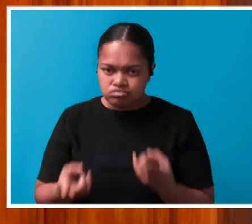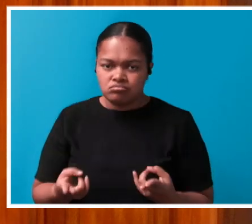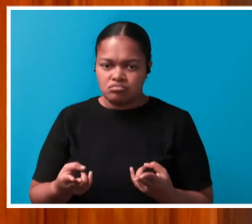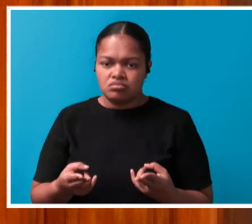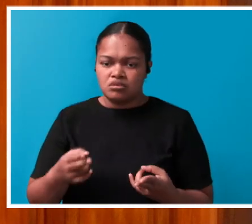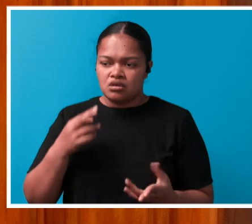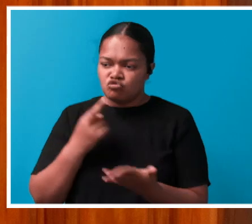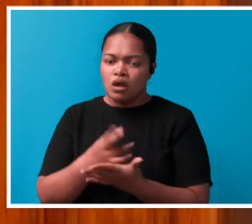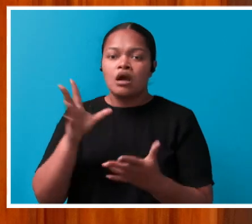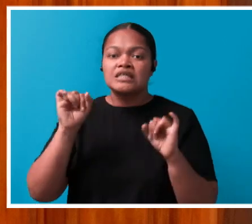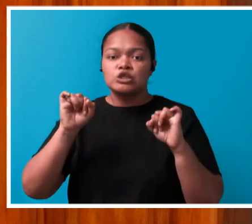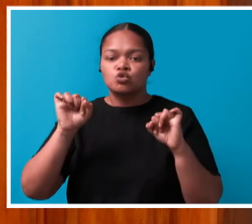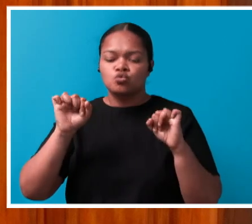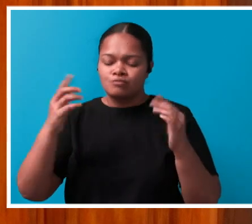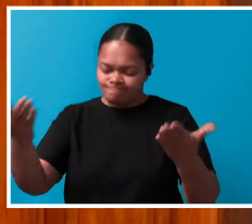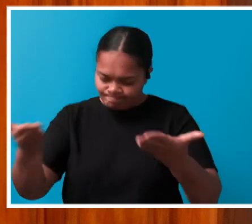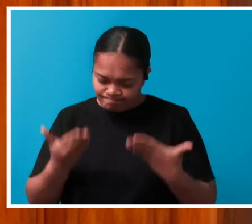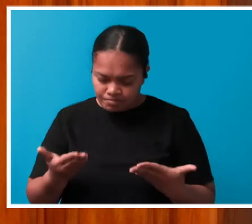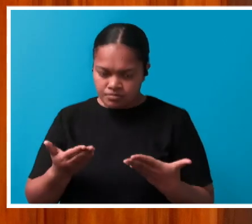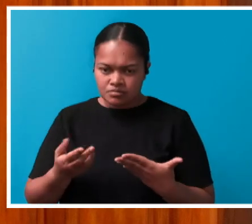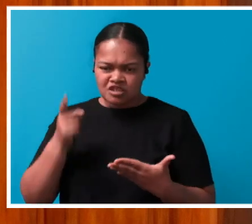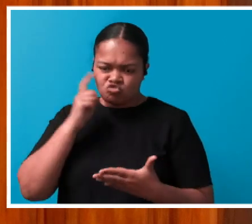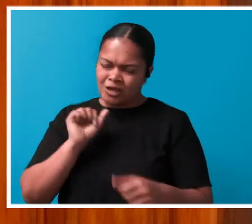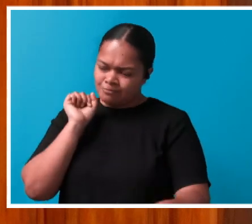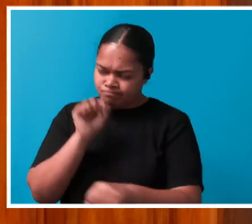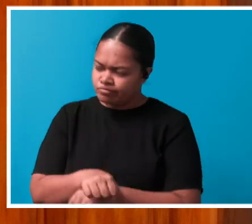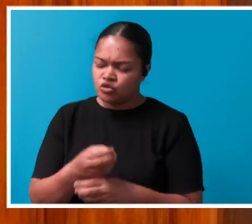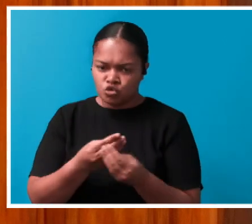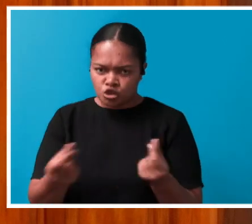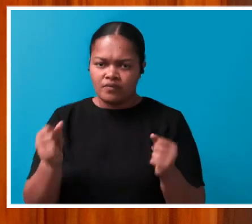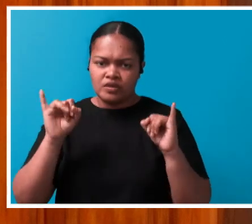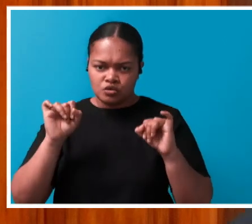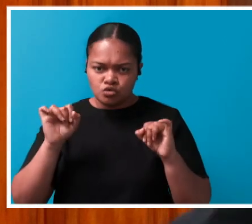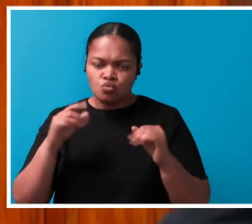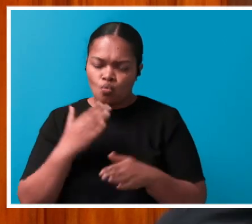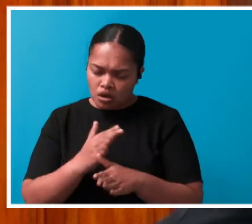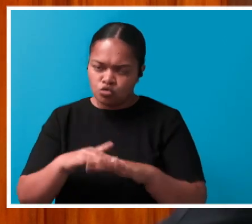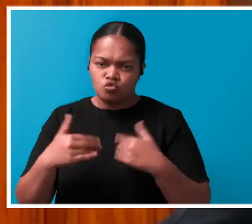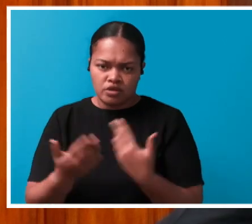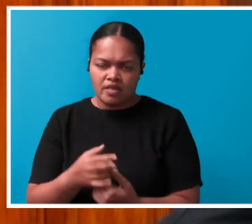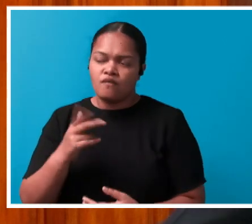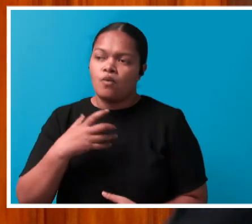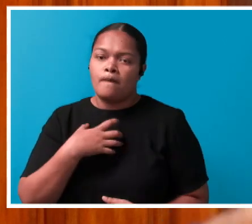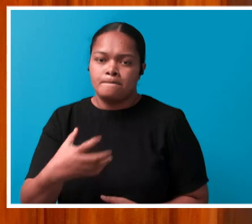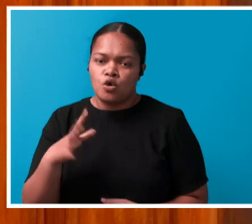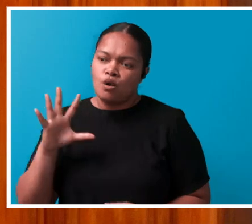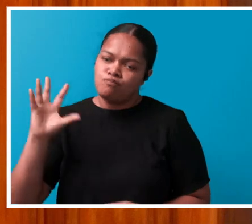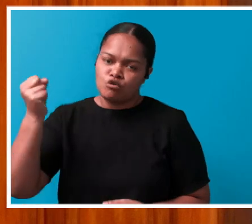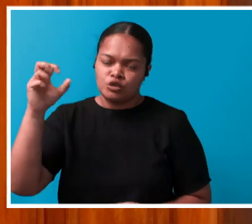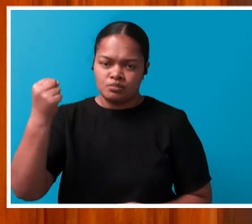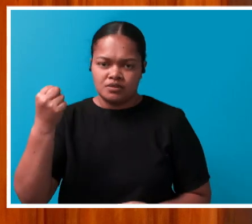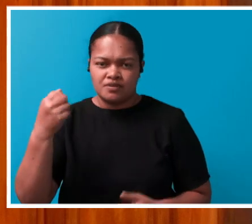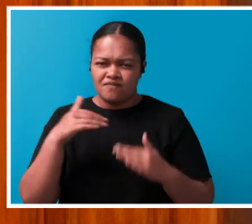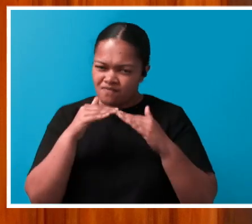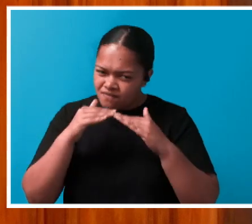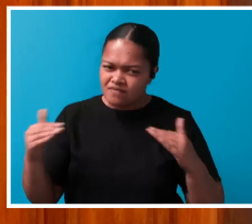the situation, confront the challenges head-on, and work together for a more prosperous, fair,